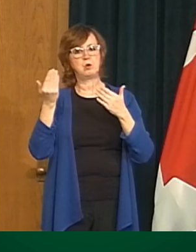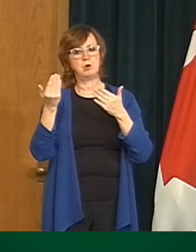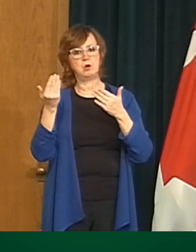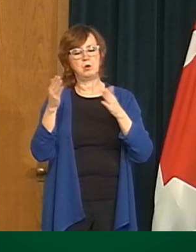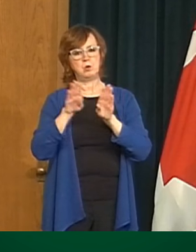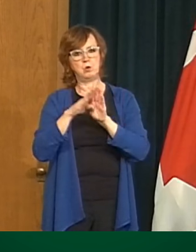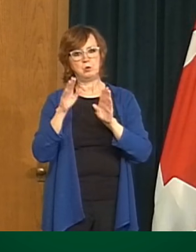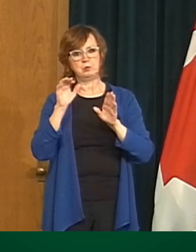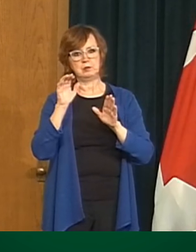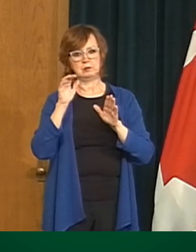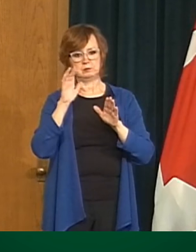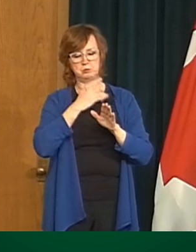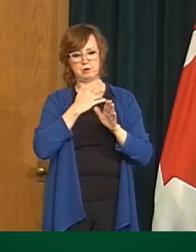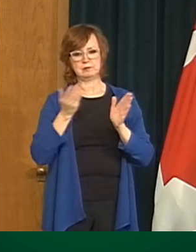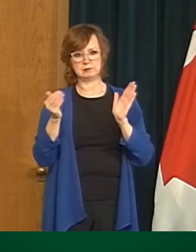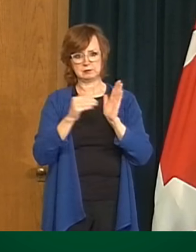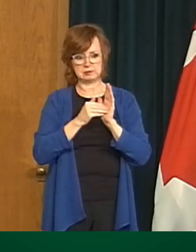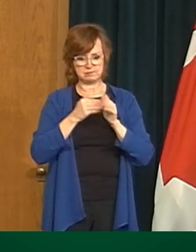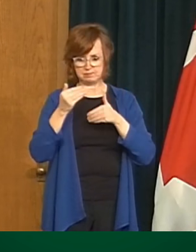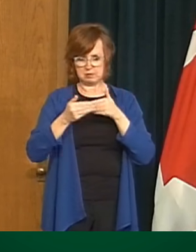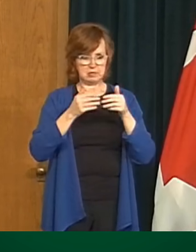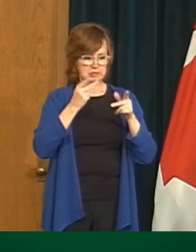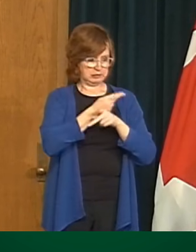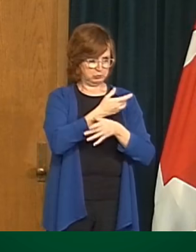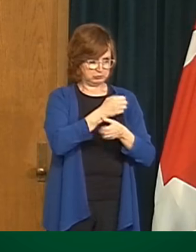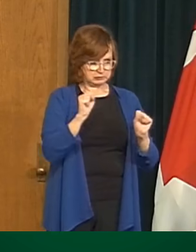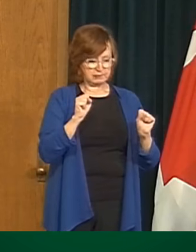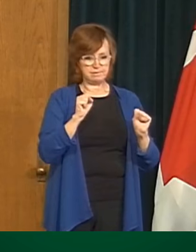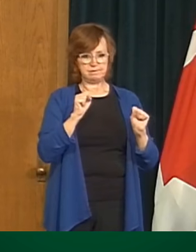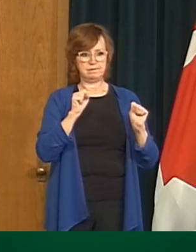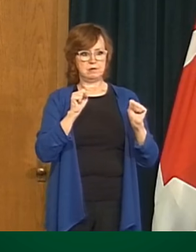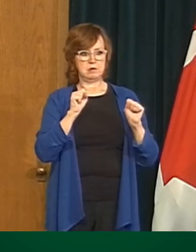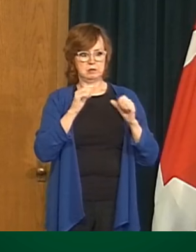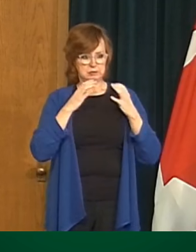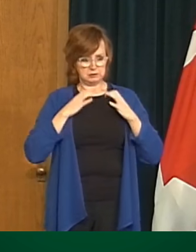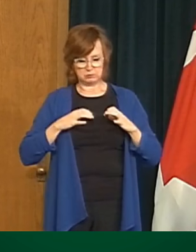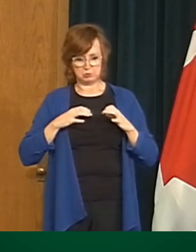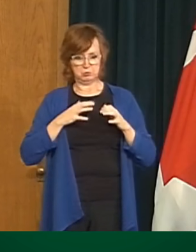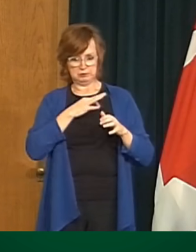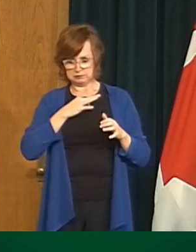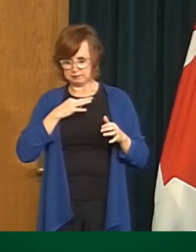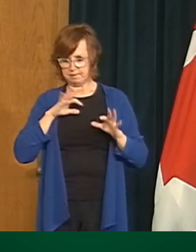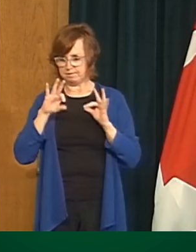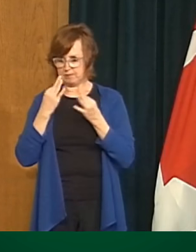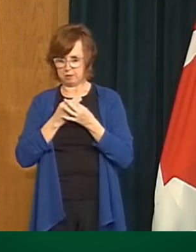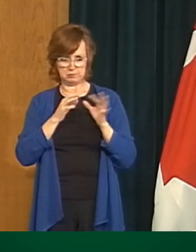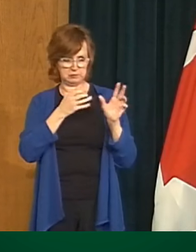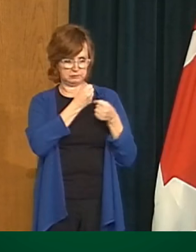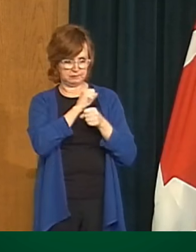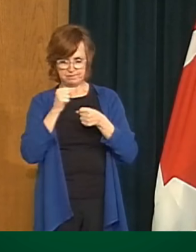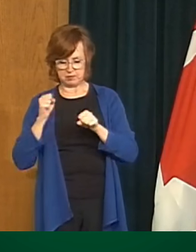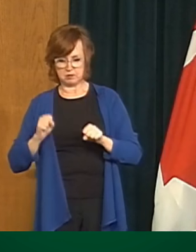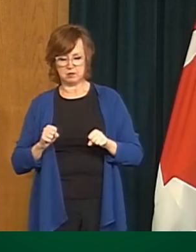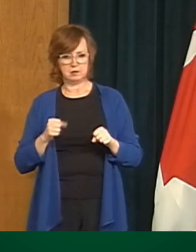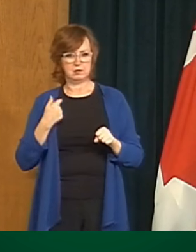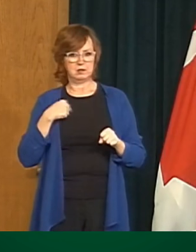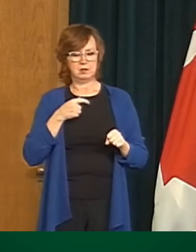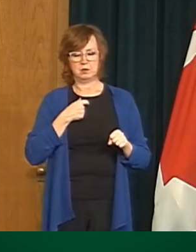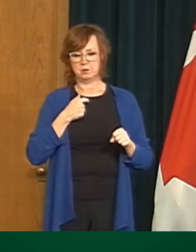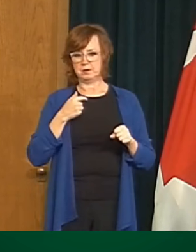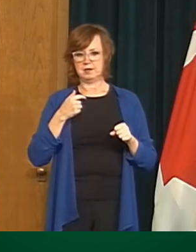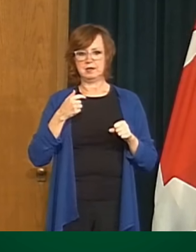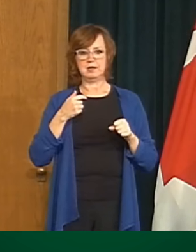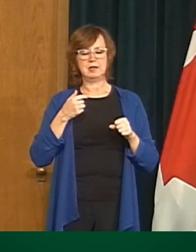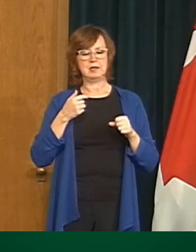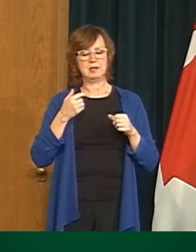but ensuring the safety of our customers, our staff, and our families in our communities. So we are an export-based economy, and we